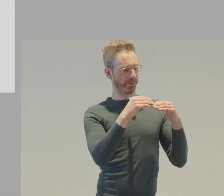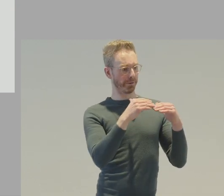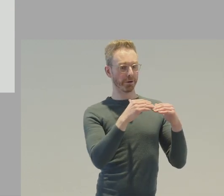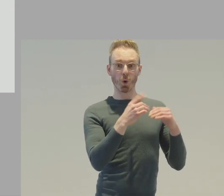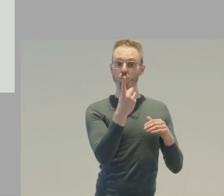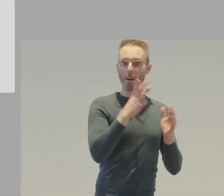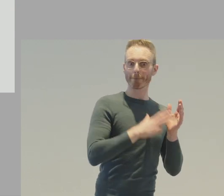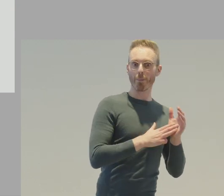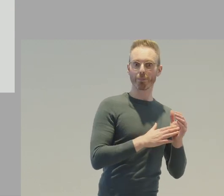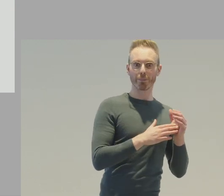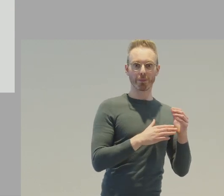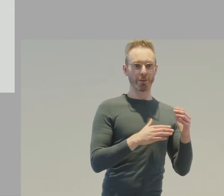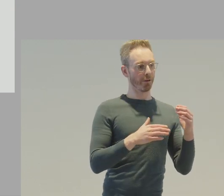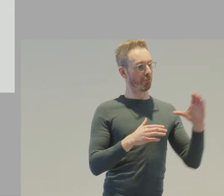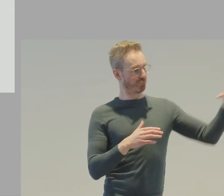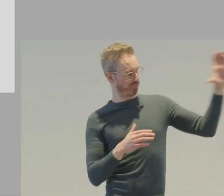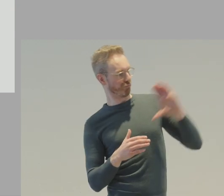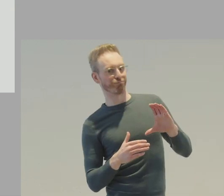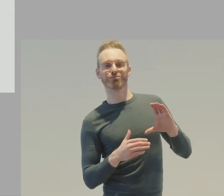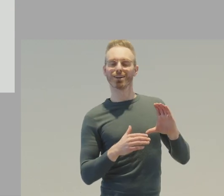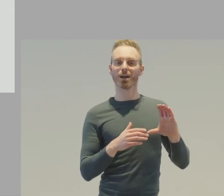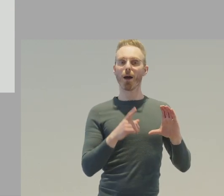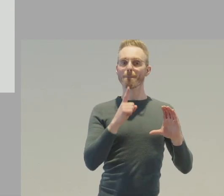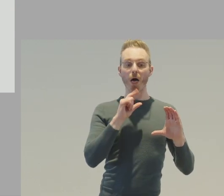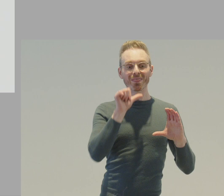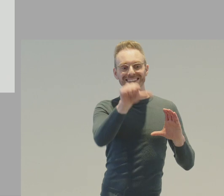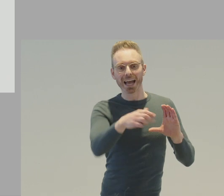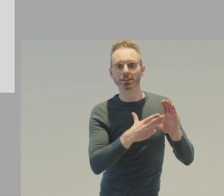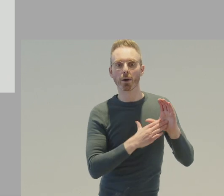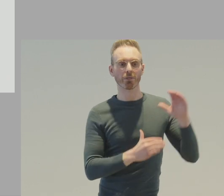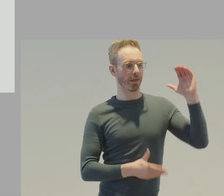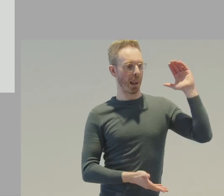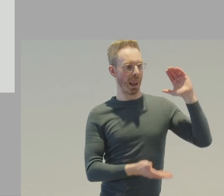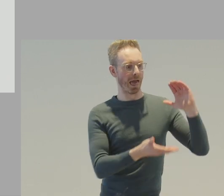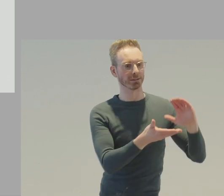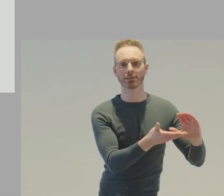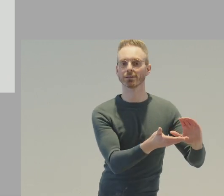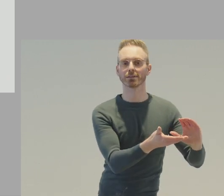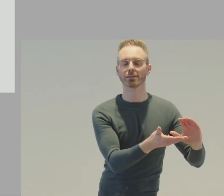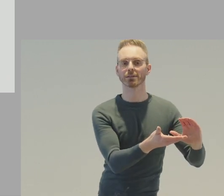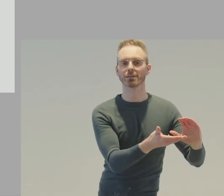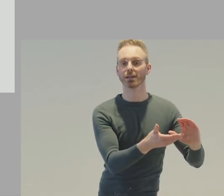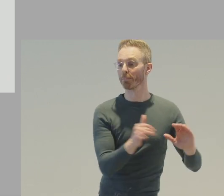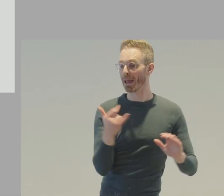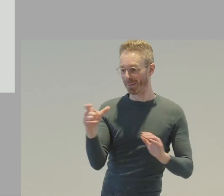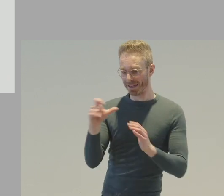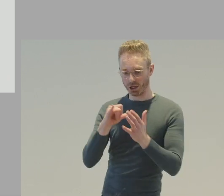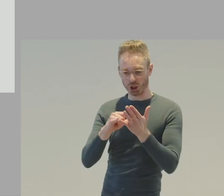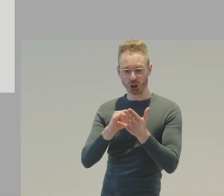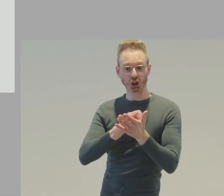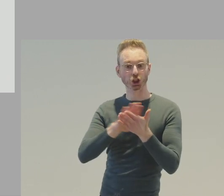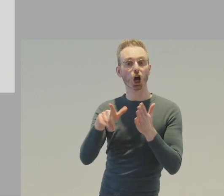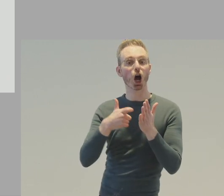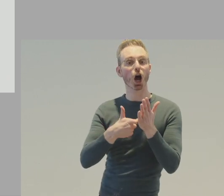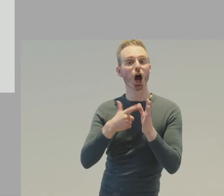say Charlene has booked a job with the BBC 1 month, and she gets paid